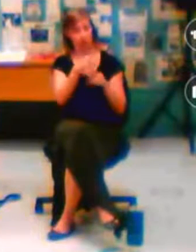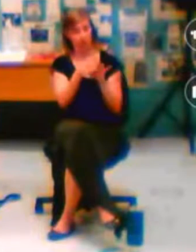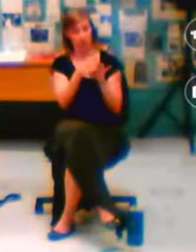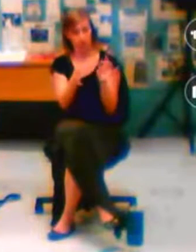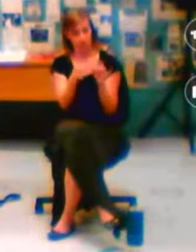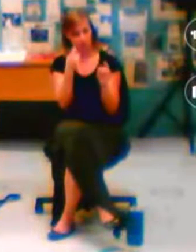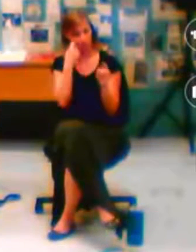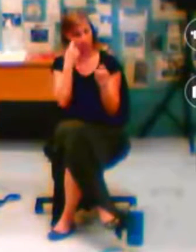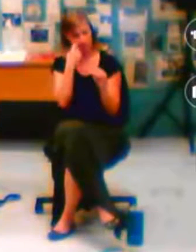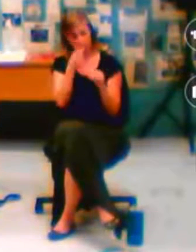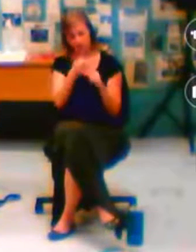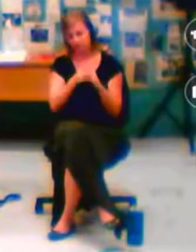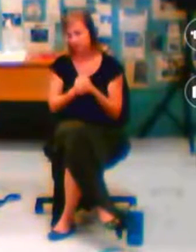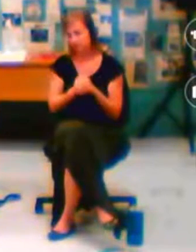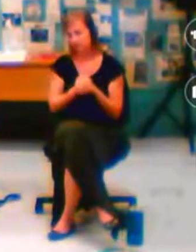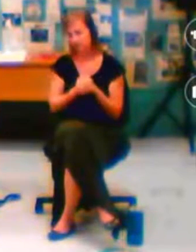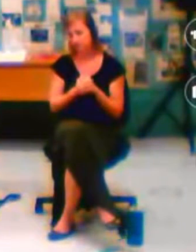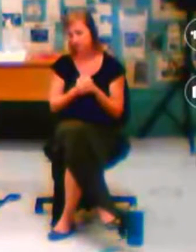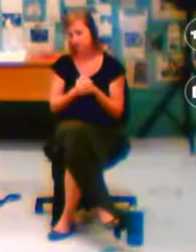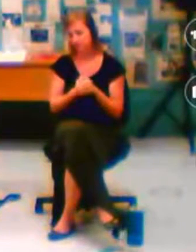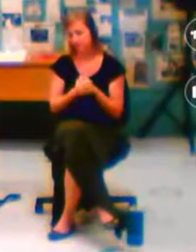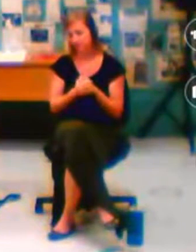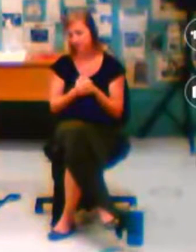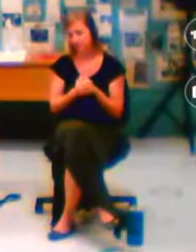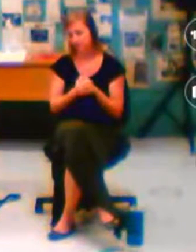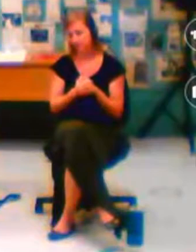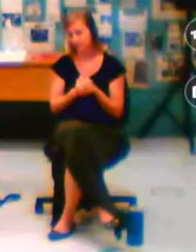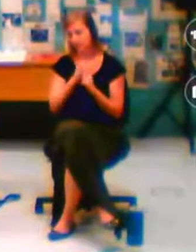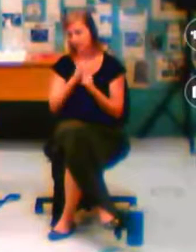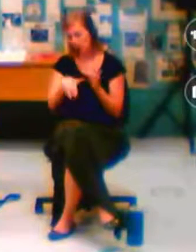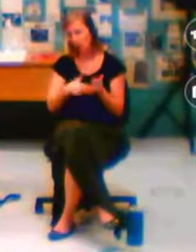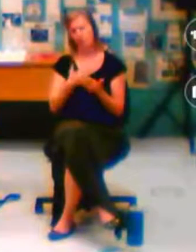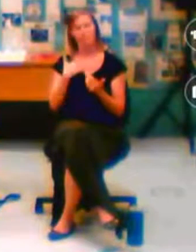that fashion. And the I think